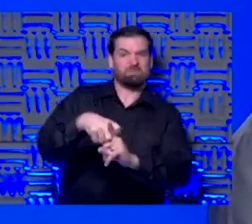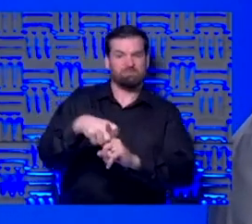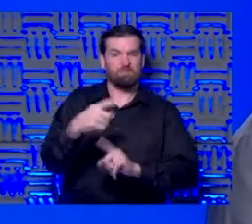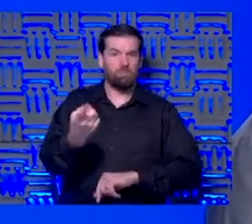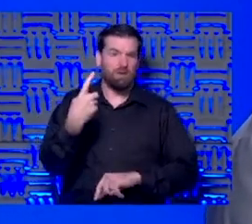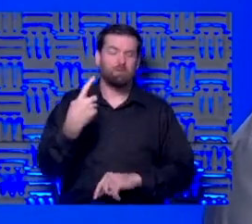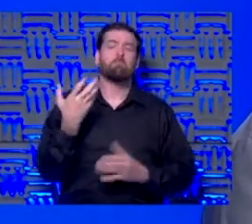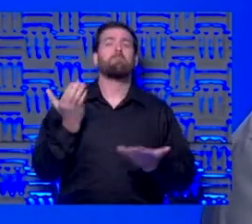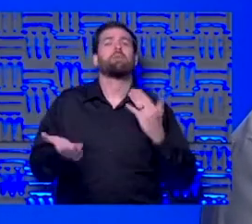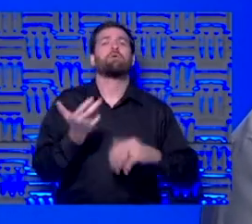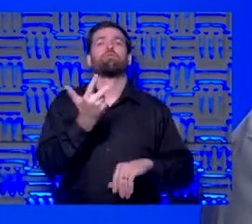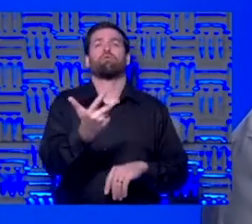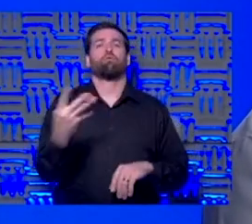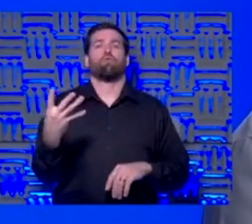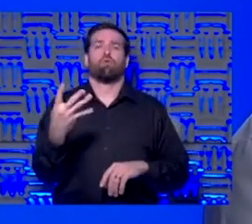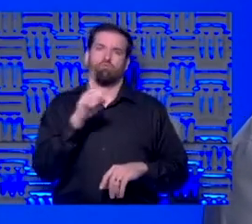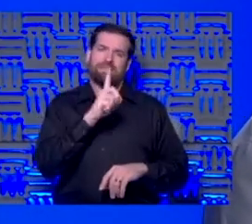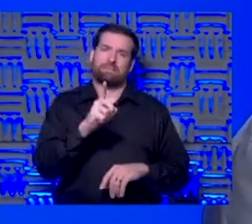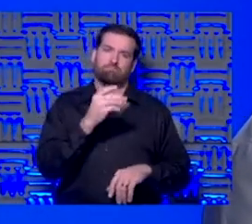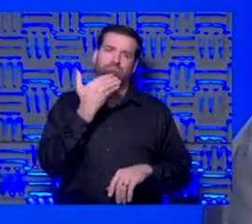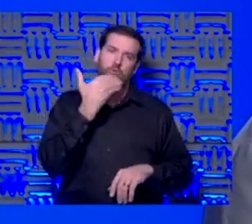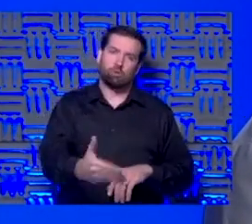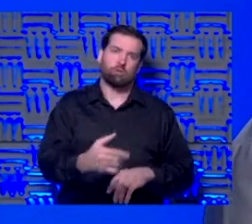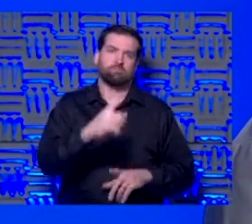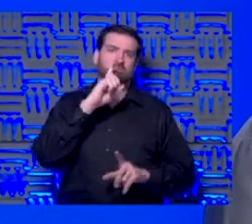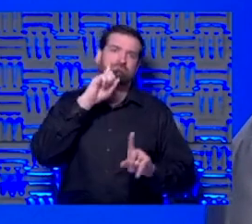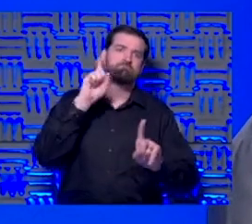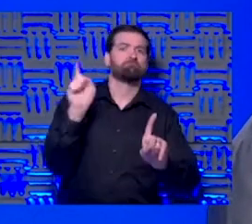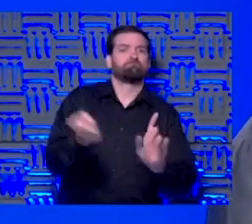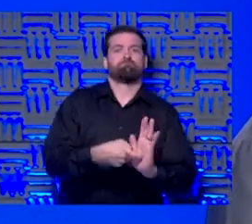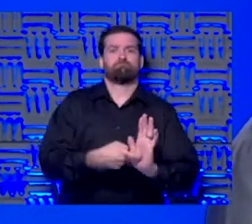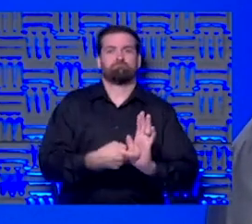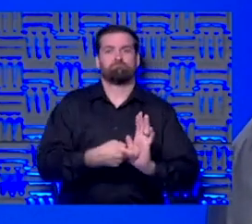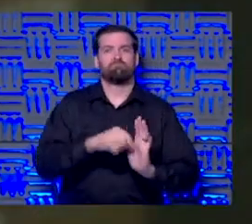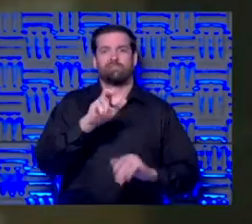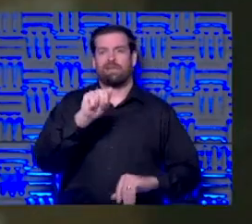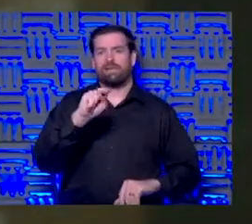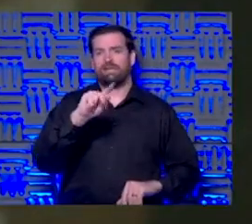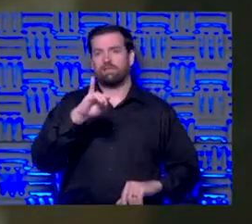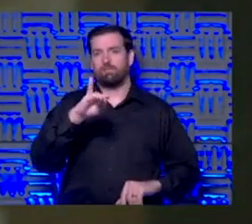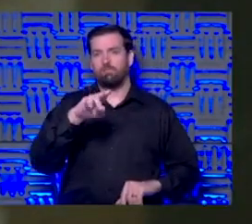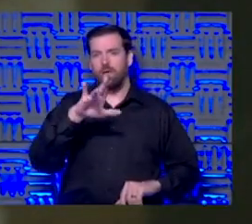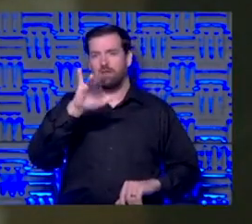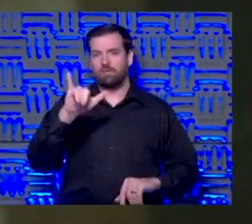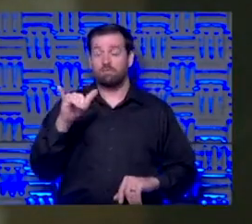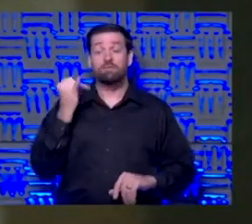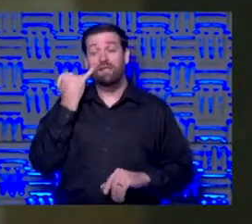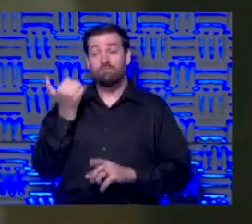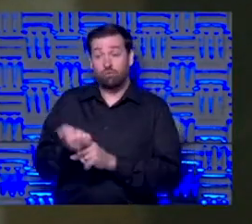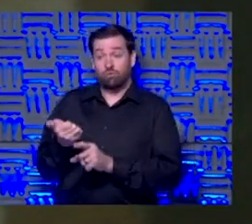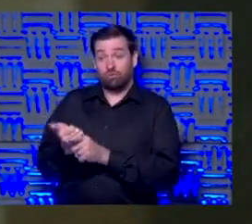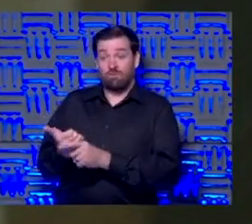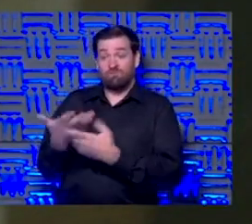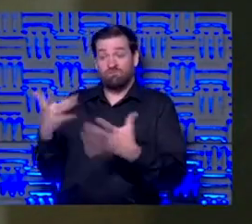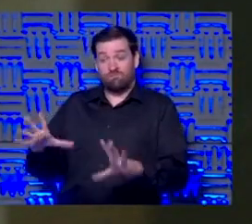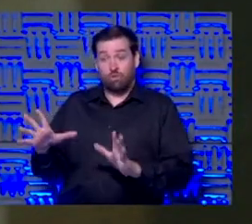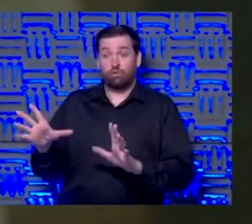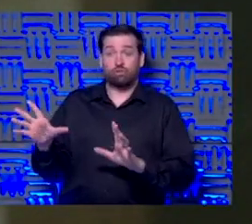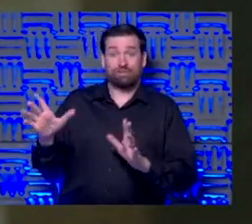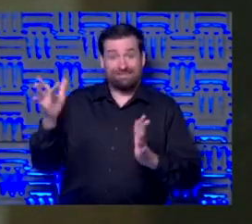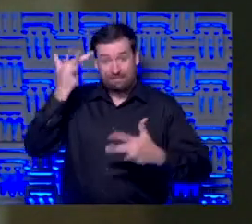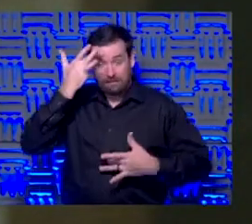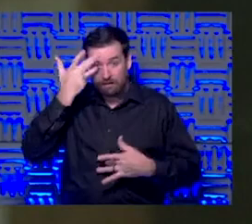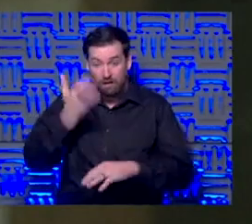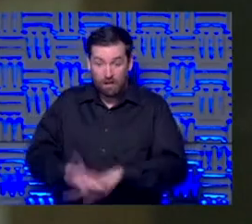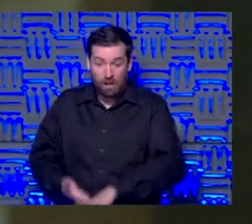maybe 3 or 4 that are really good to detect the antibodies. But what does that mean? Again, we said that if you are recovered from COVID, that